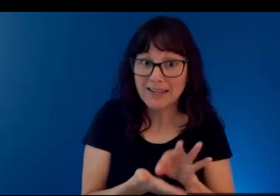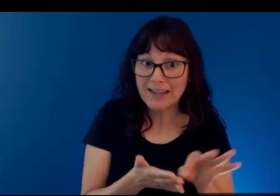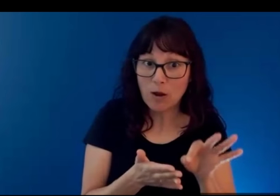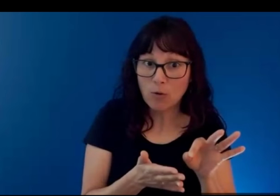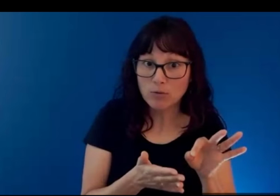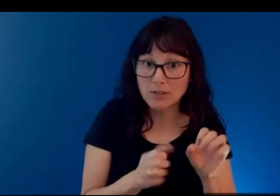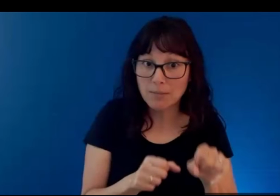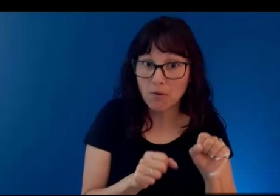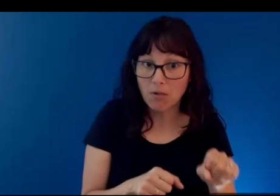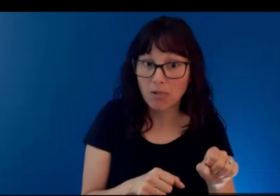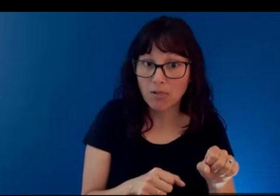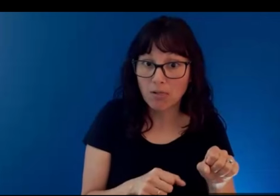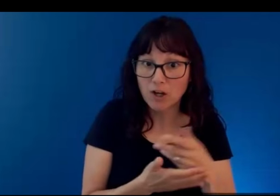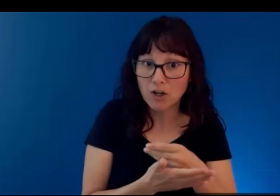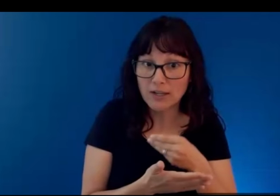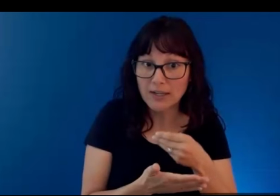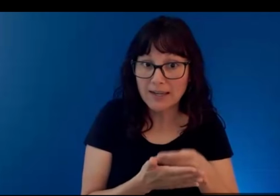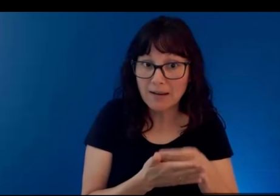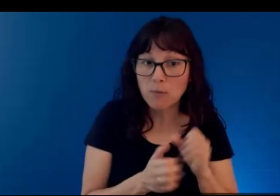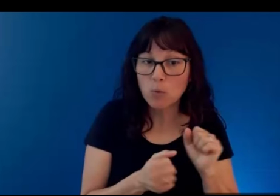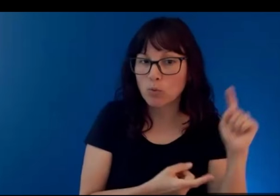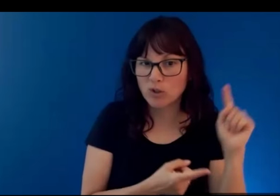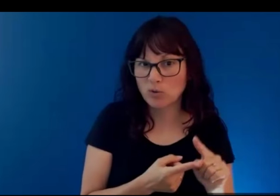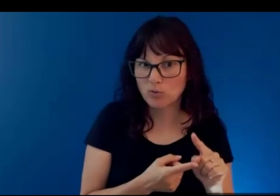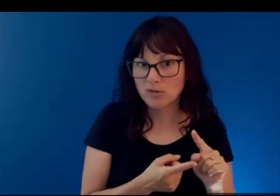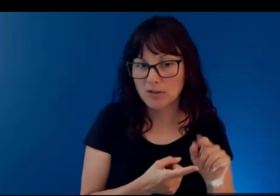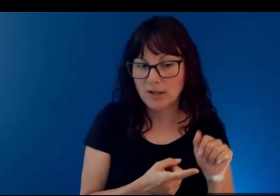the amount of Andrew's SSI payment.